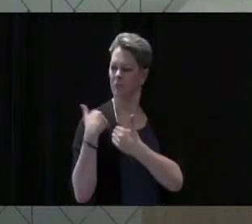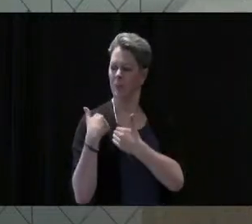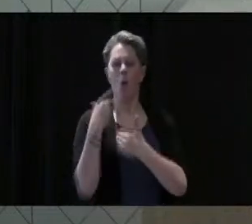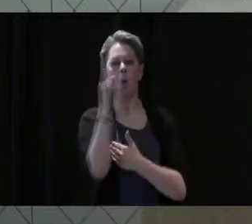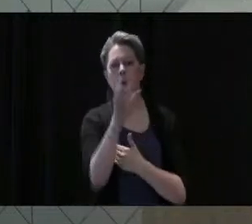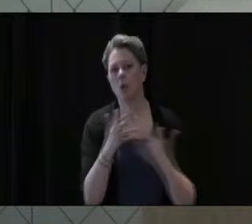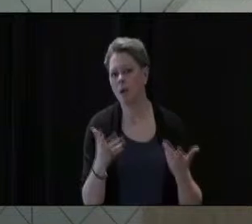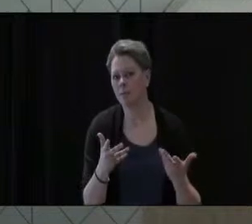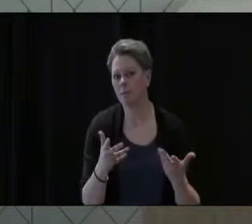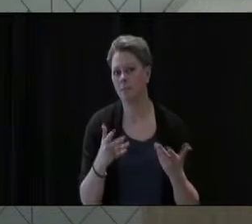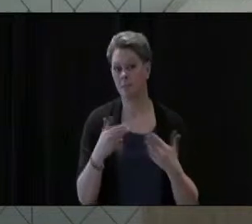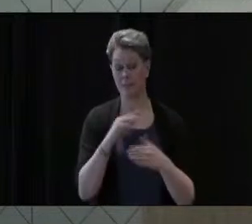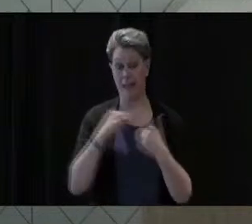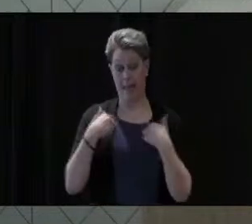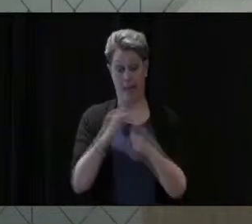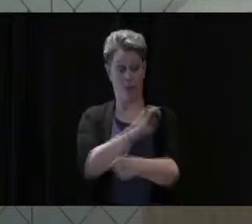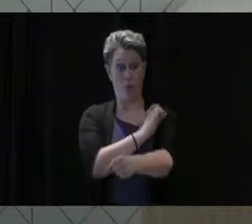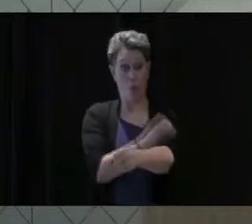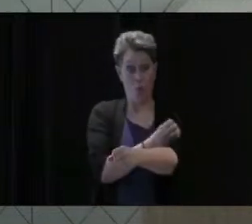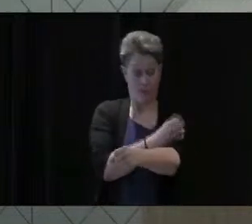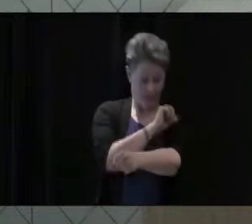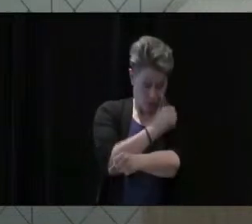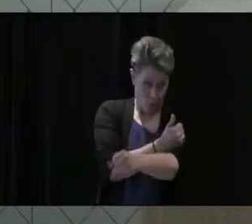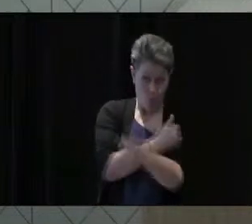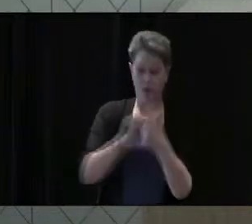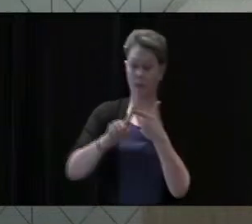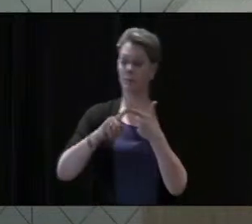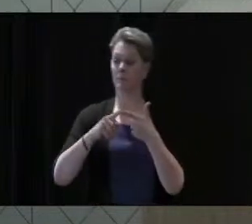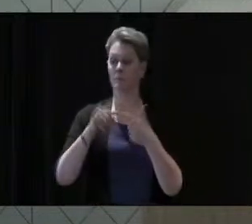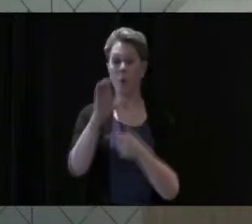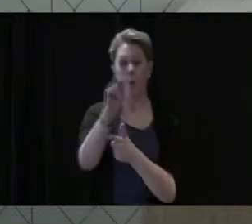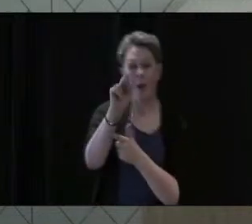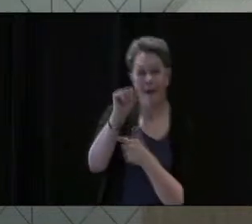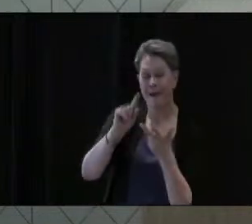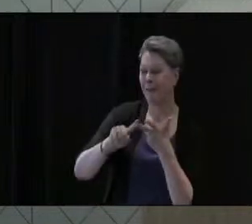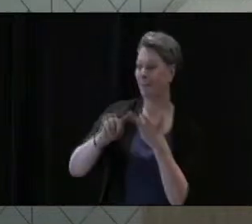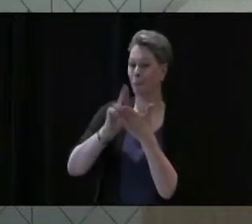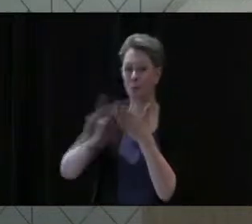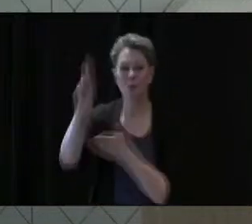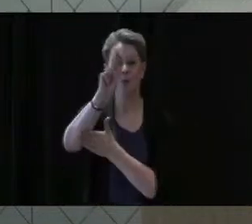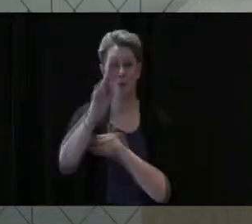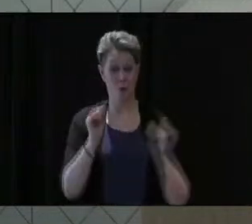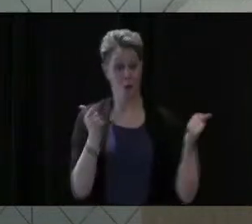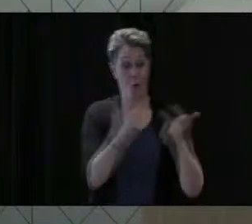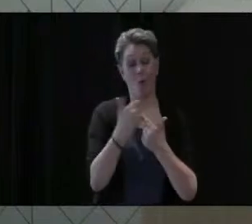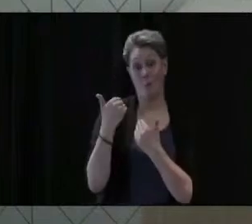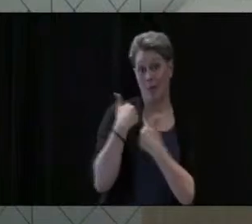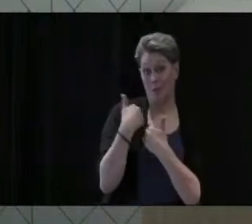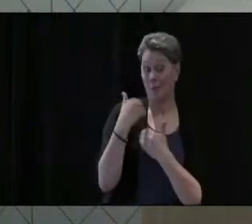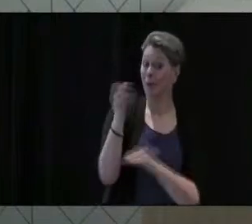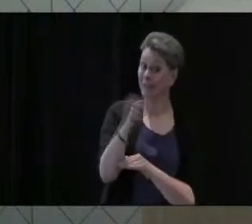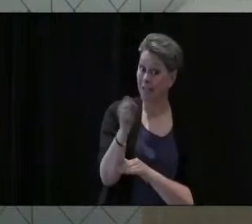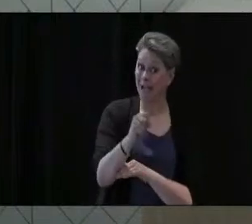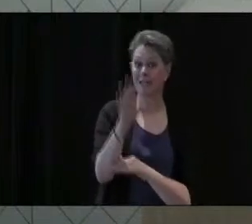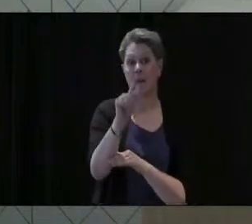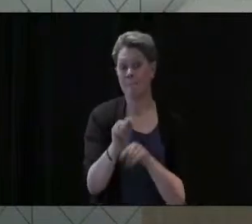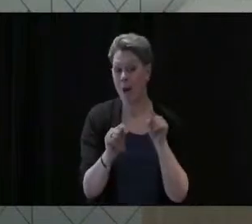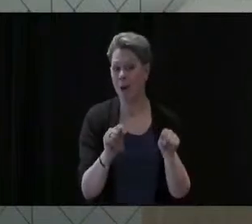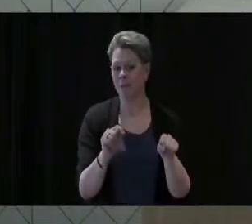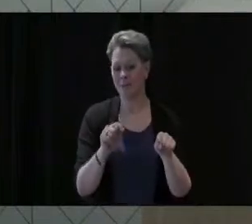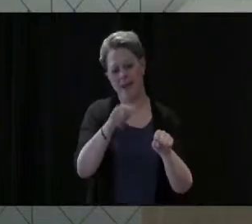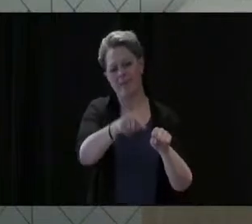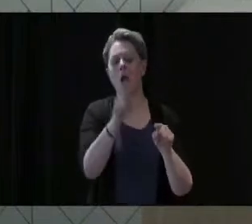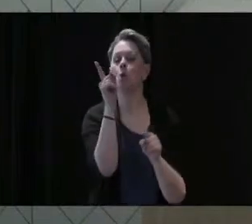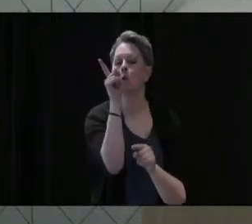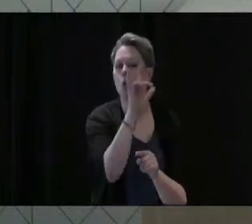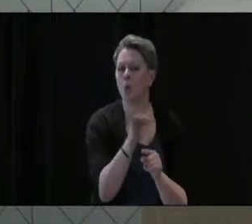like the health authorities or the university or the College of the North Atlantic, then I think we need to set to work and think about, well, what's